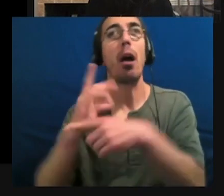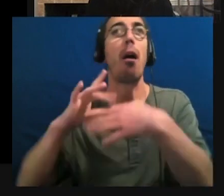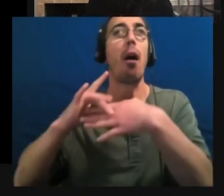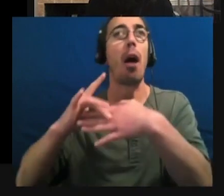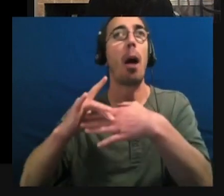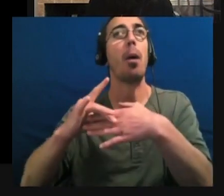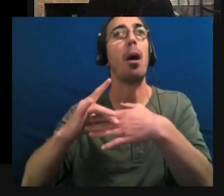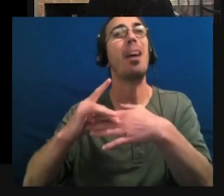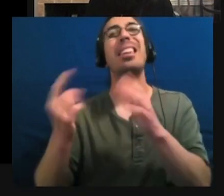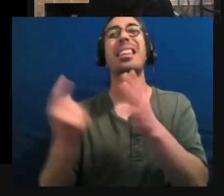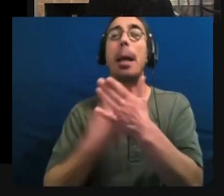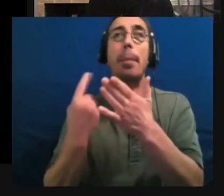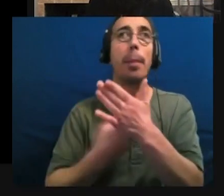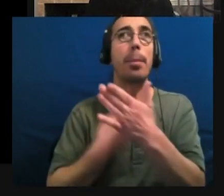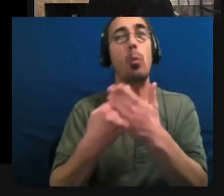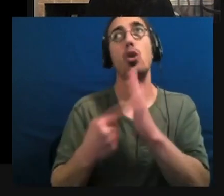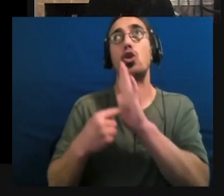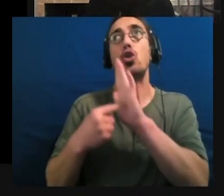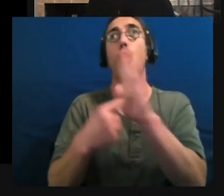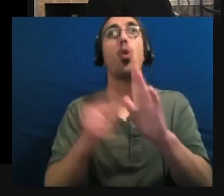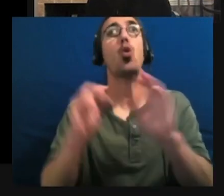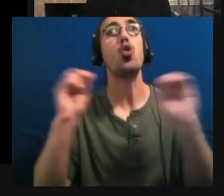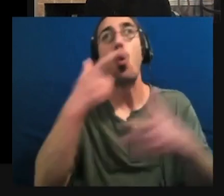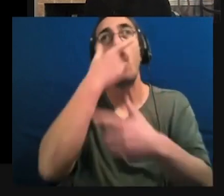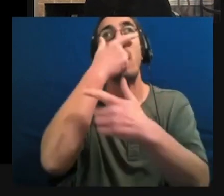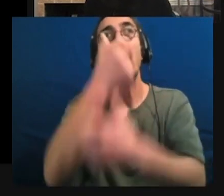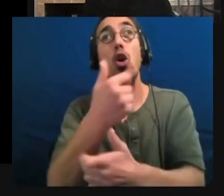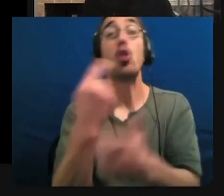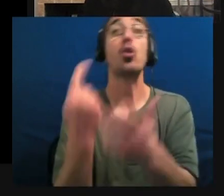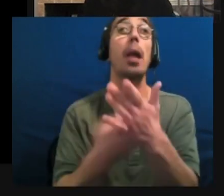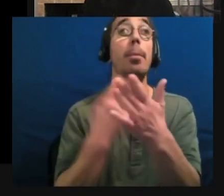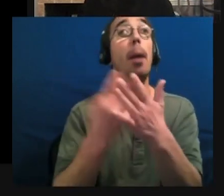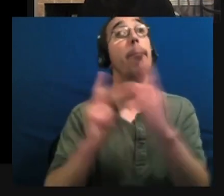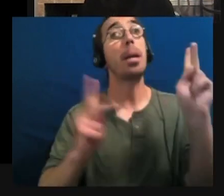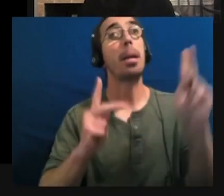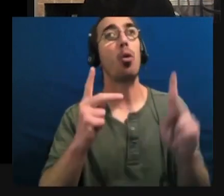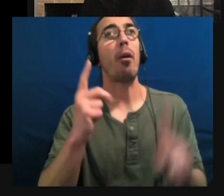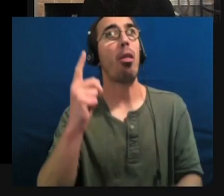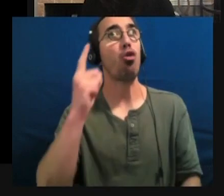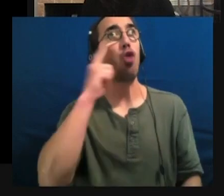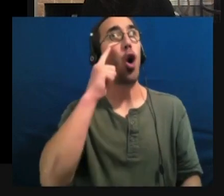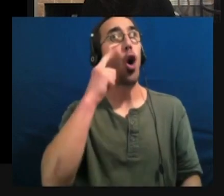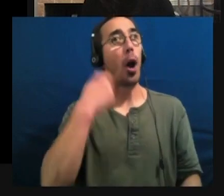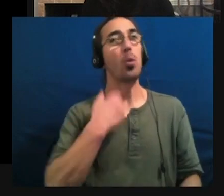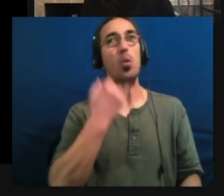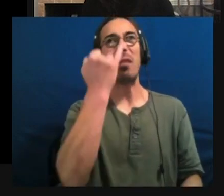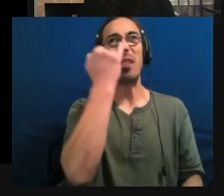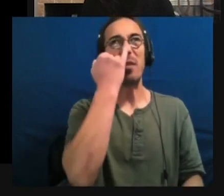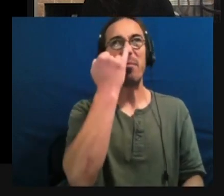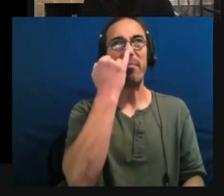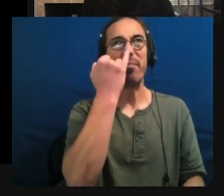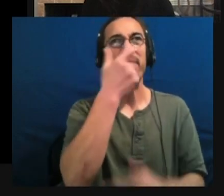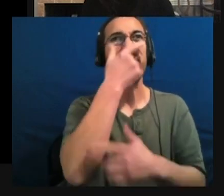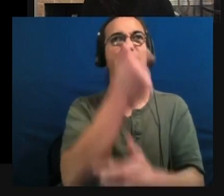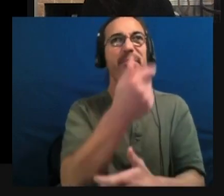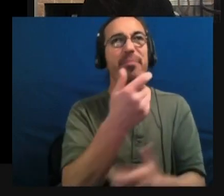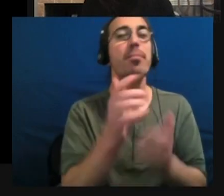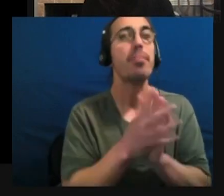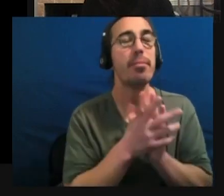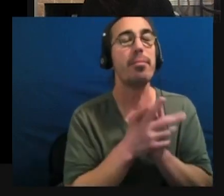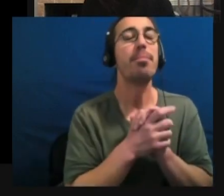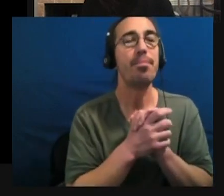in unacceptable things, which for me was usually seen as an immature interest, and would pretend to have interest in acceptable